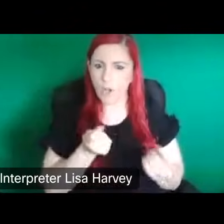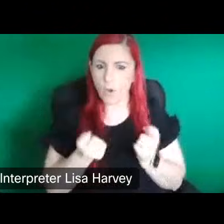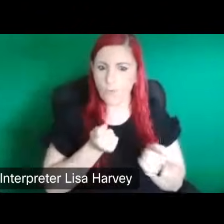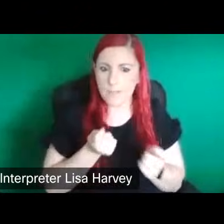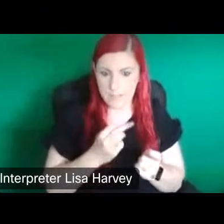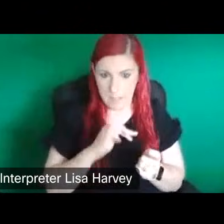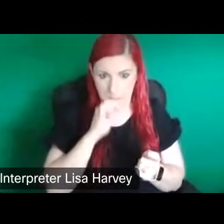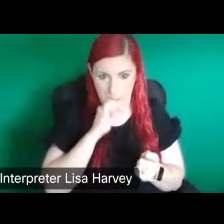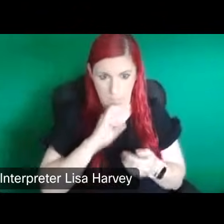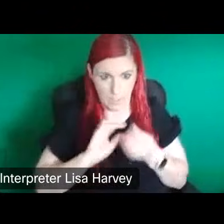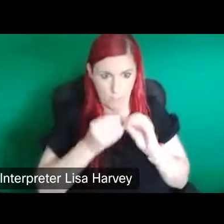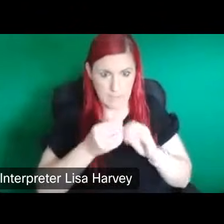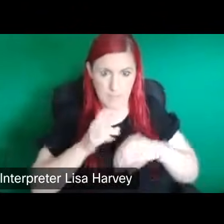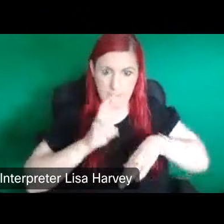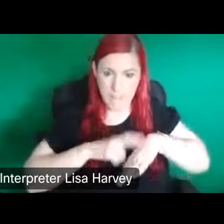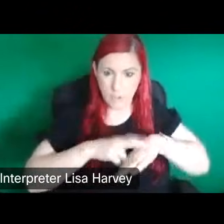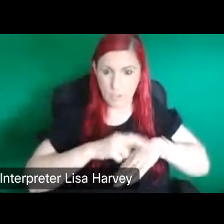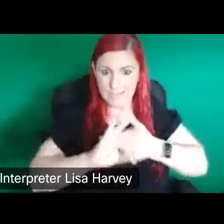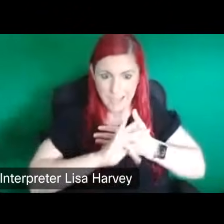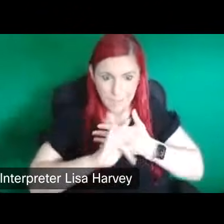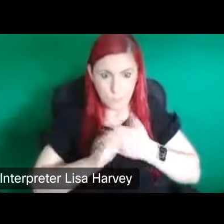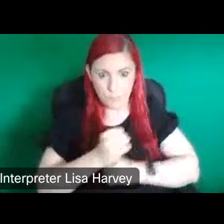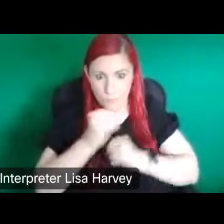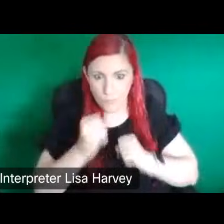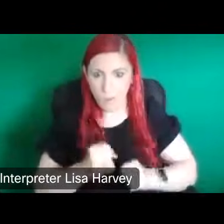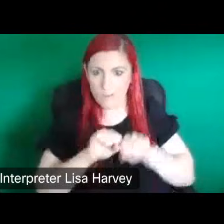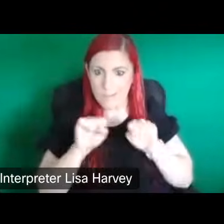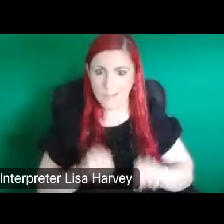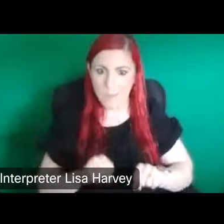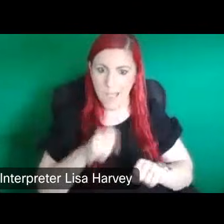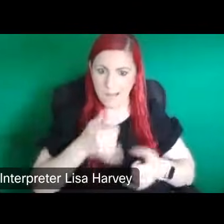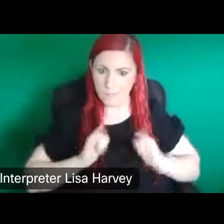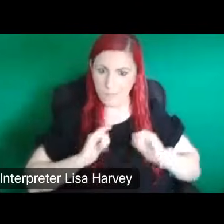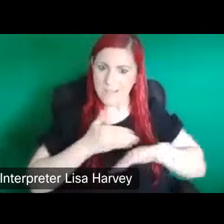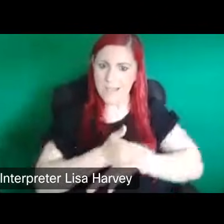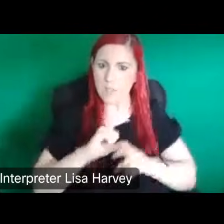stronger systems, and more resilient cultures of care.